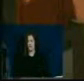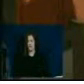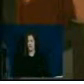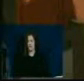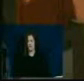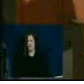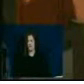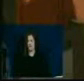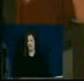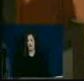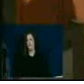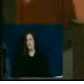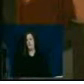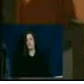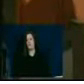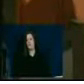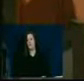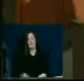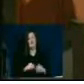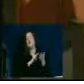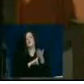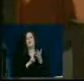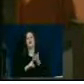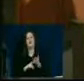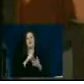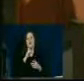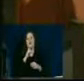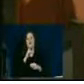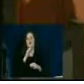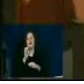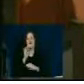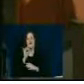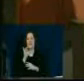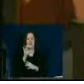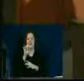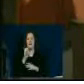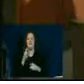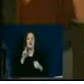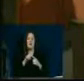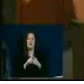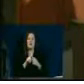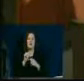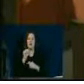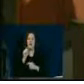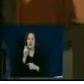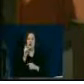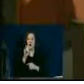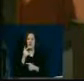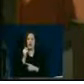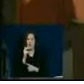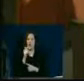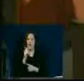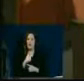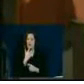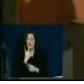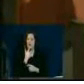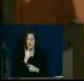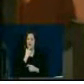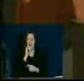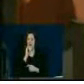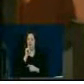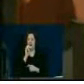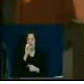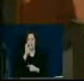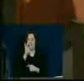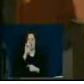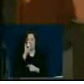let's see, that in the contract it's deemed effective unless the Attorney General deems it ineffective